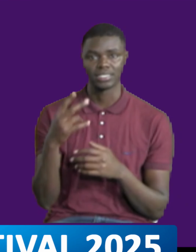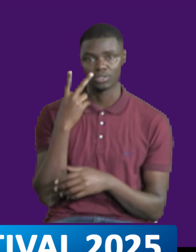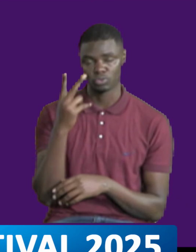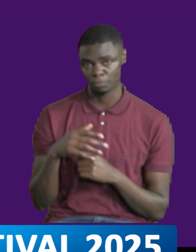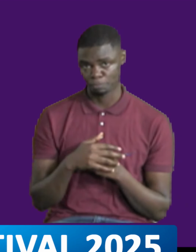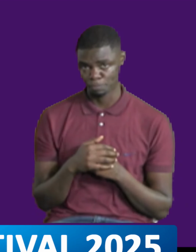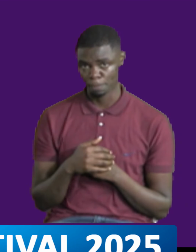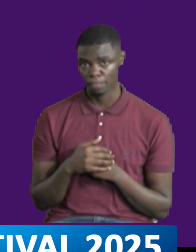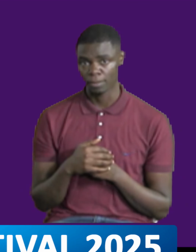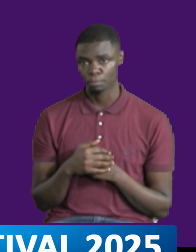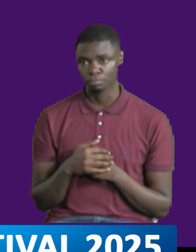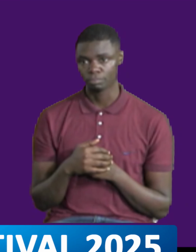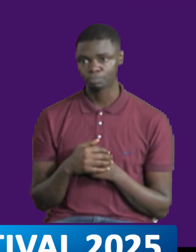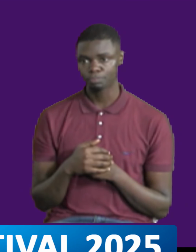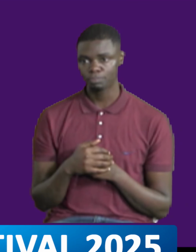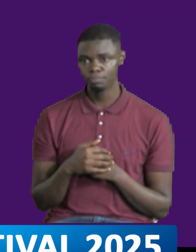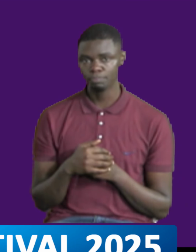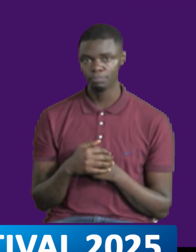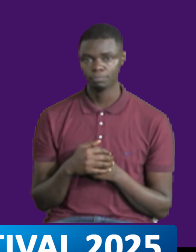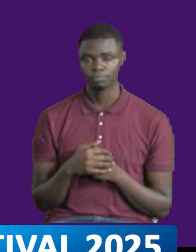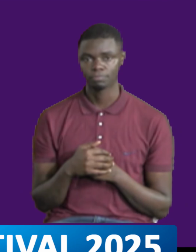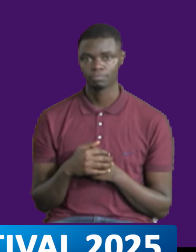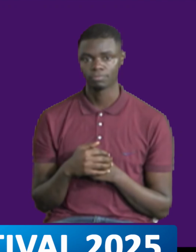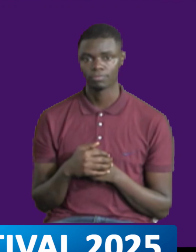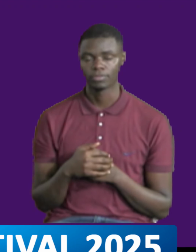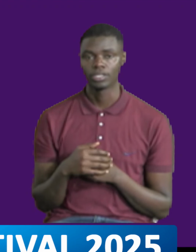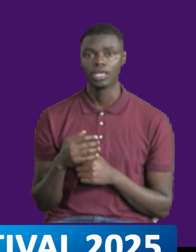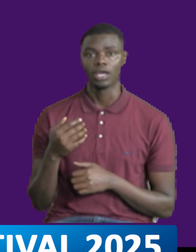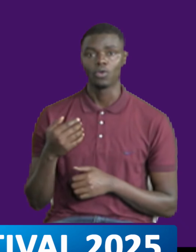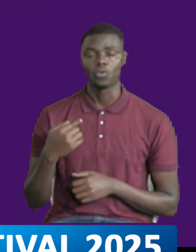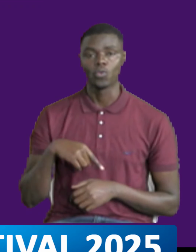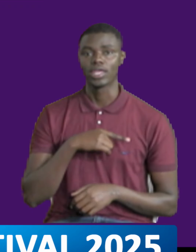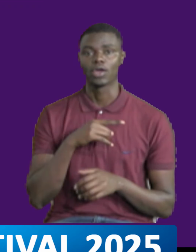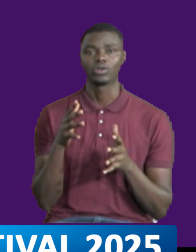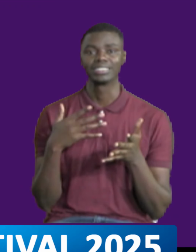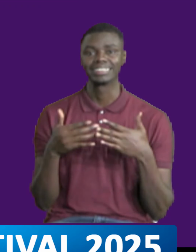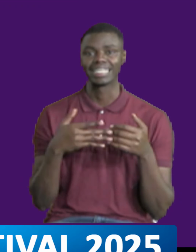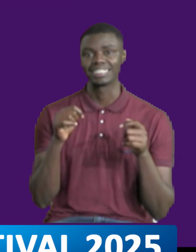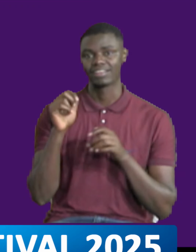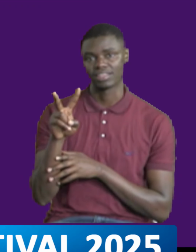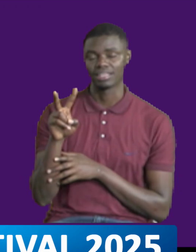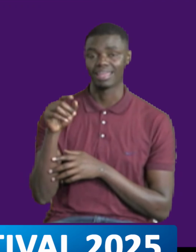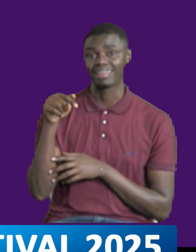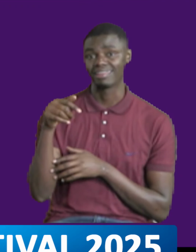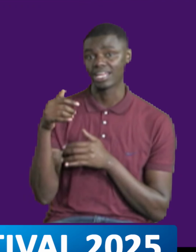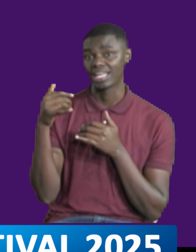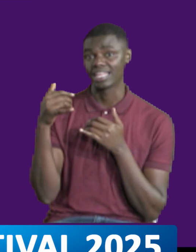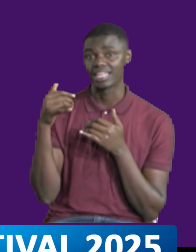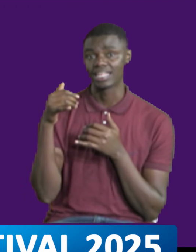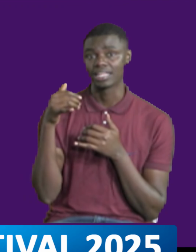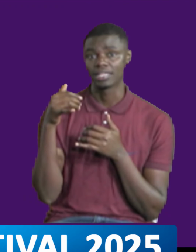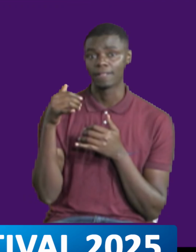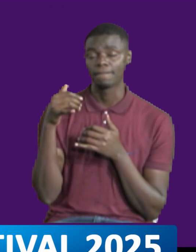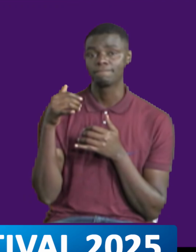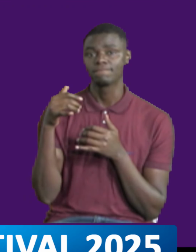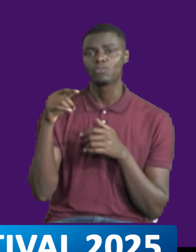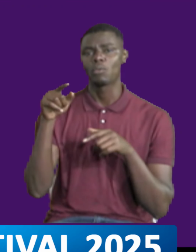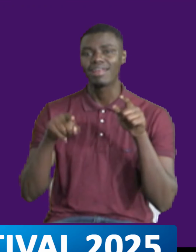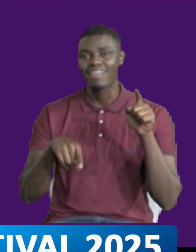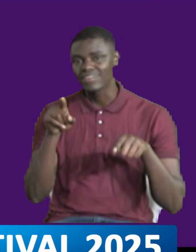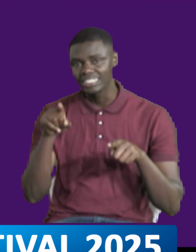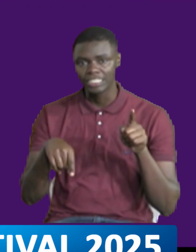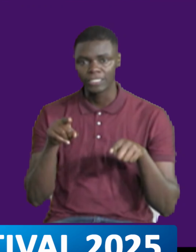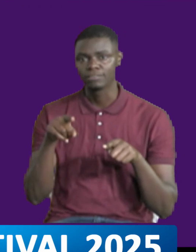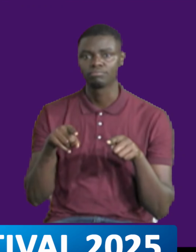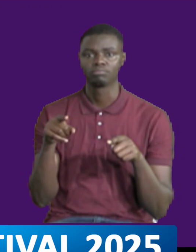Interesting. There is of course, we are on Science TV, and this time round, I think diversity